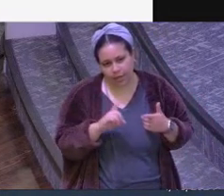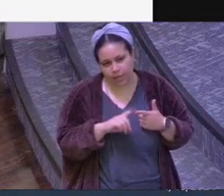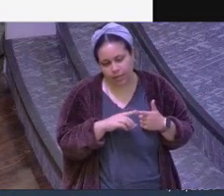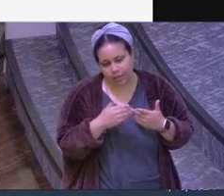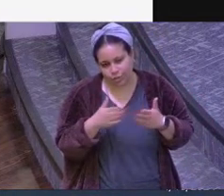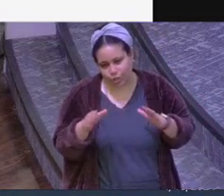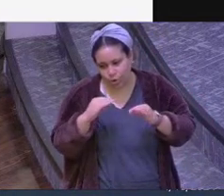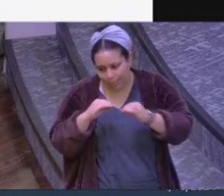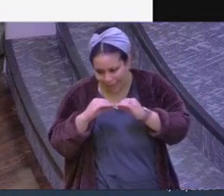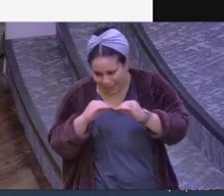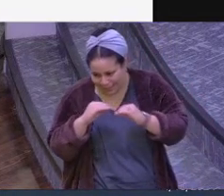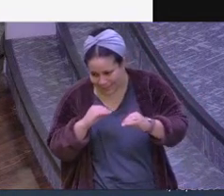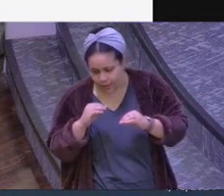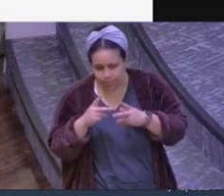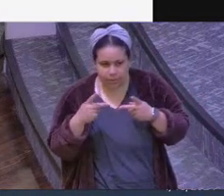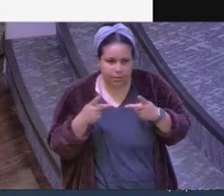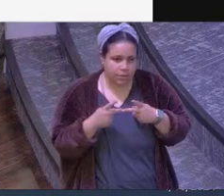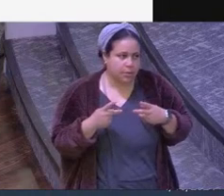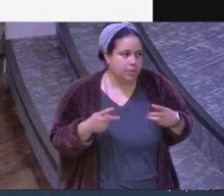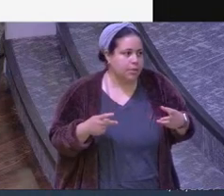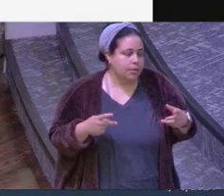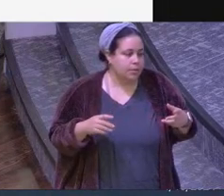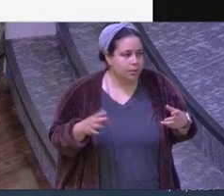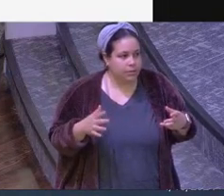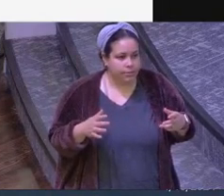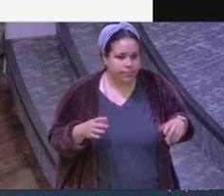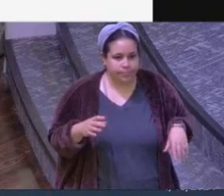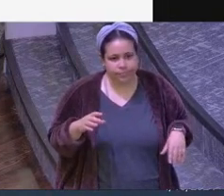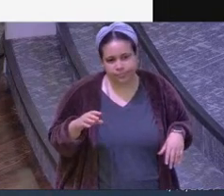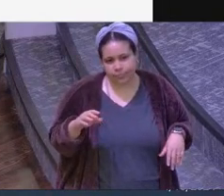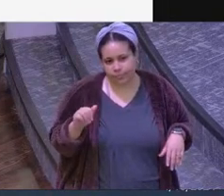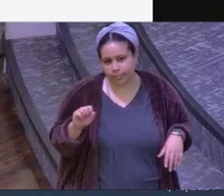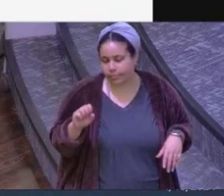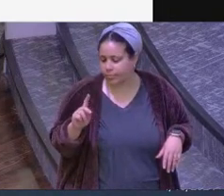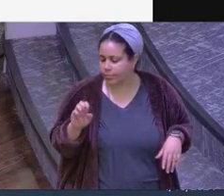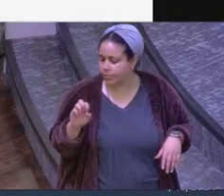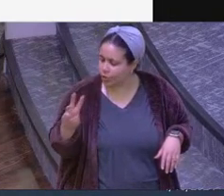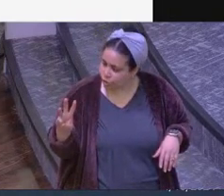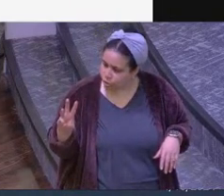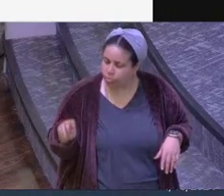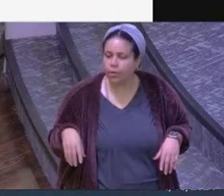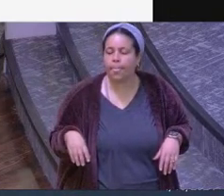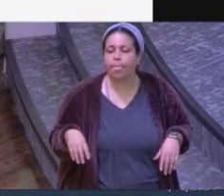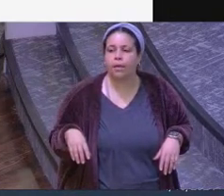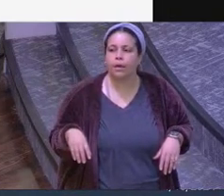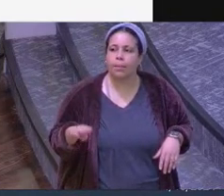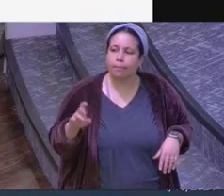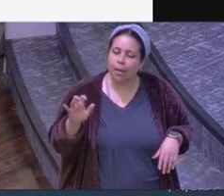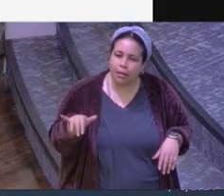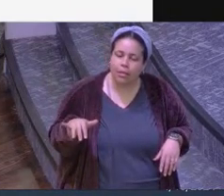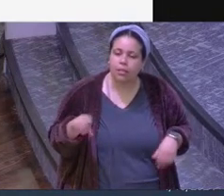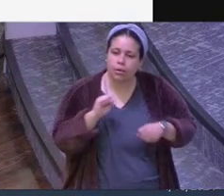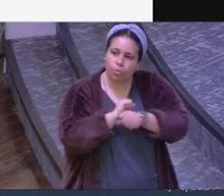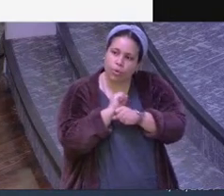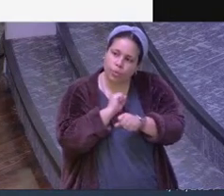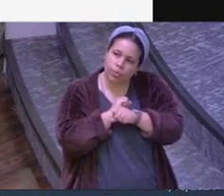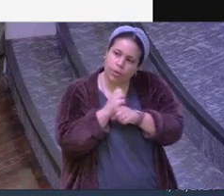to kind of bolster the staff that Dr. Askew and Mr. Bailey have to work with in plant